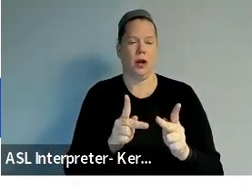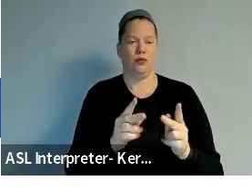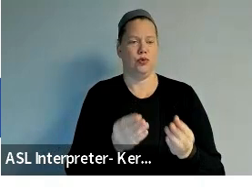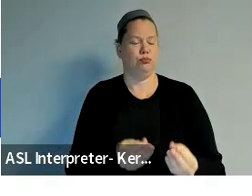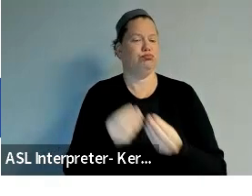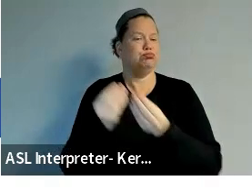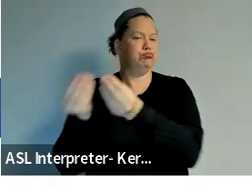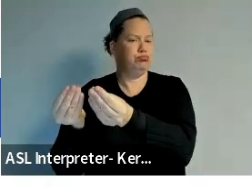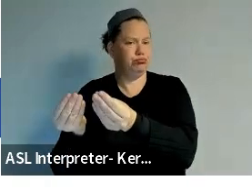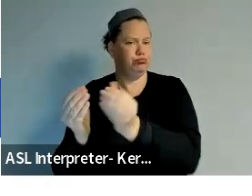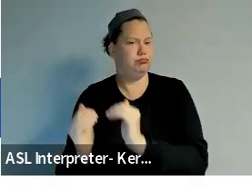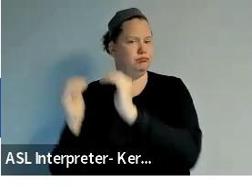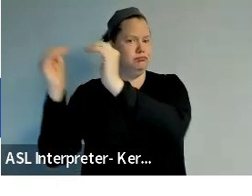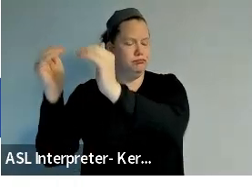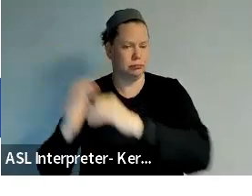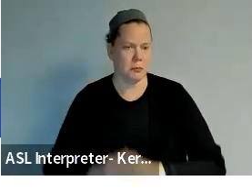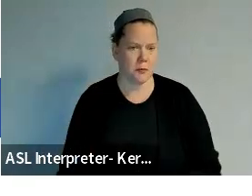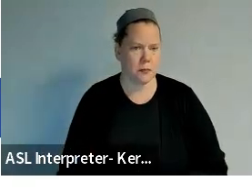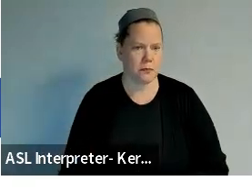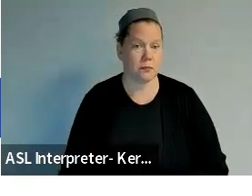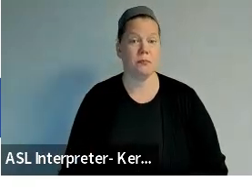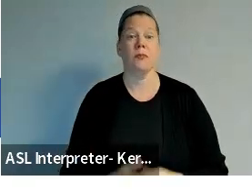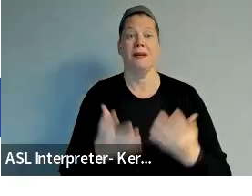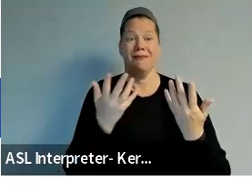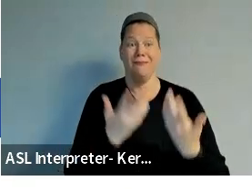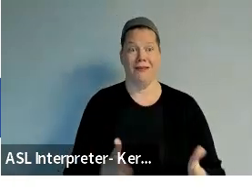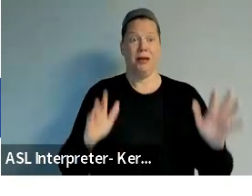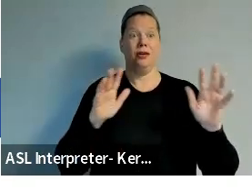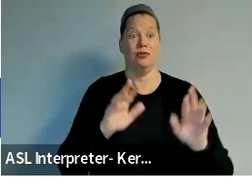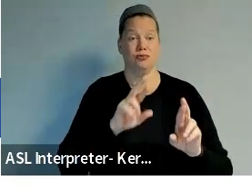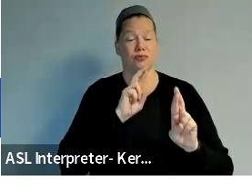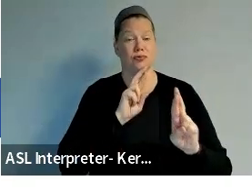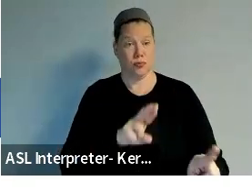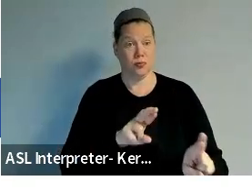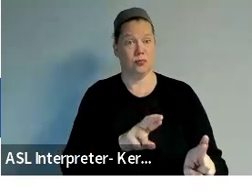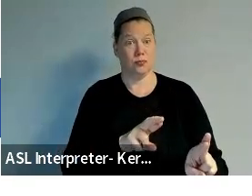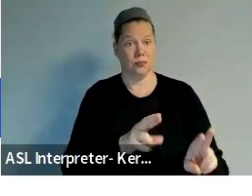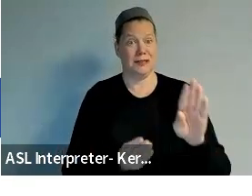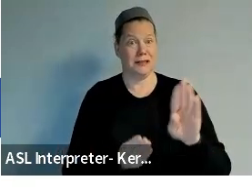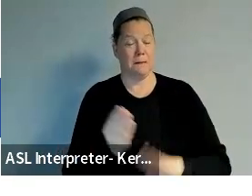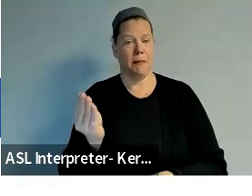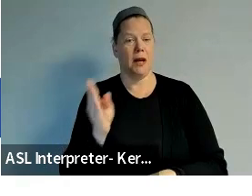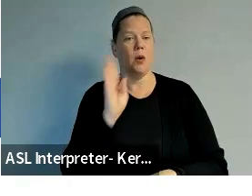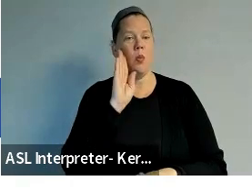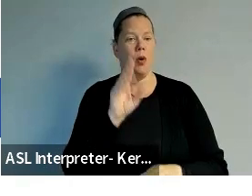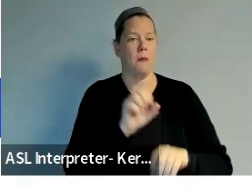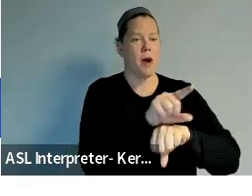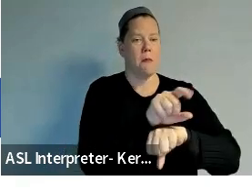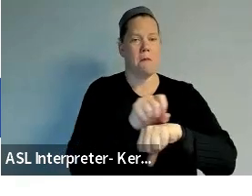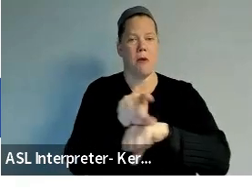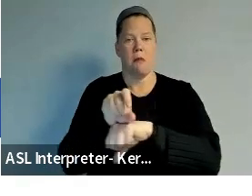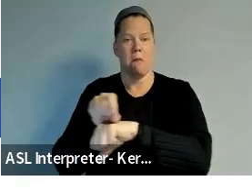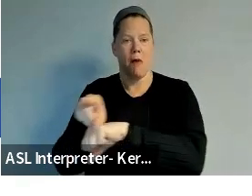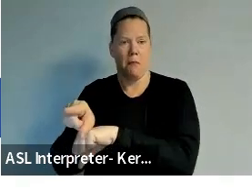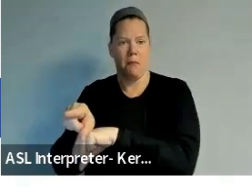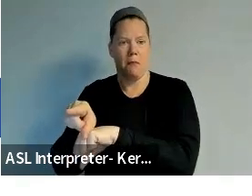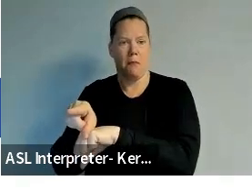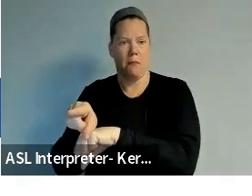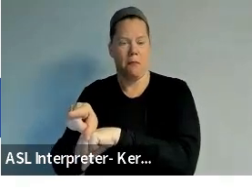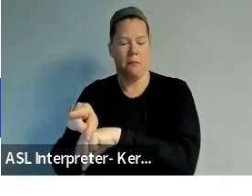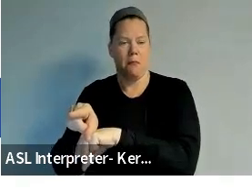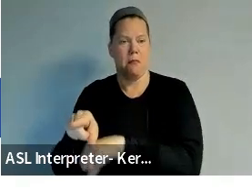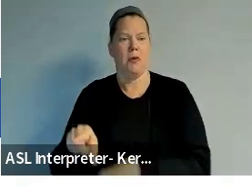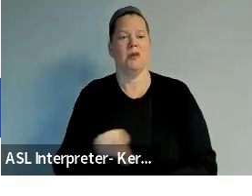Alerts will be sent to designated roles when the report is submitted or finalized so they can complete